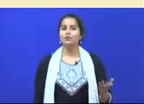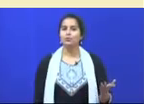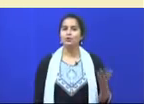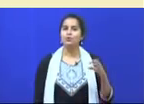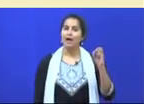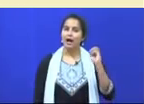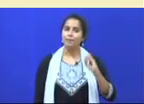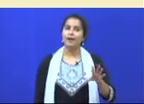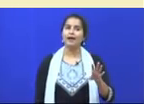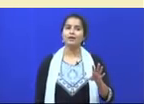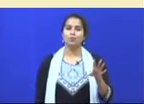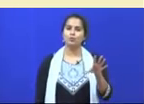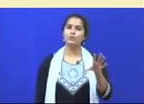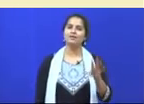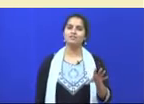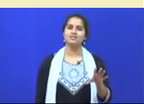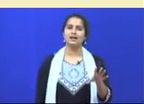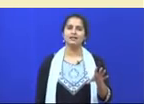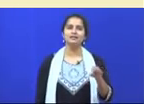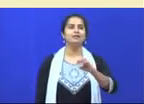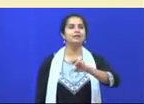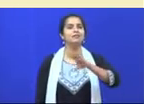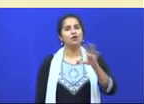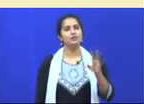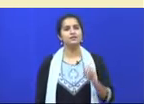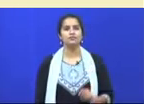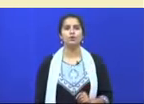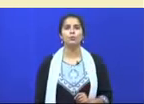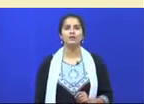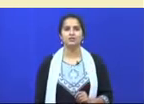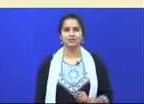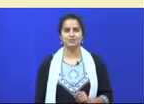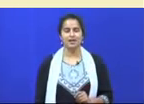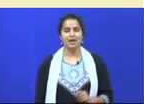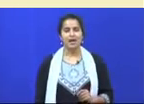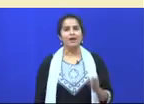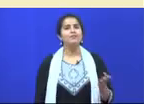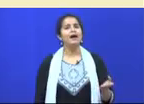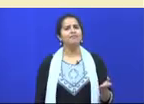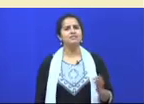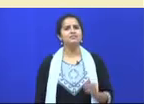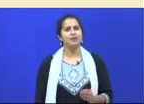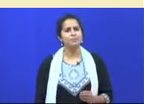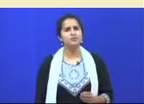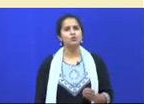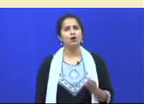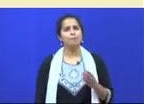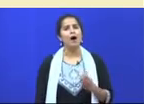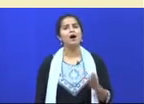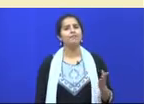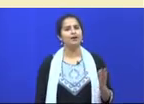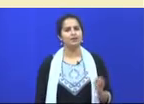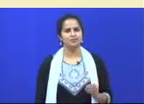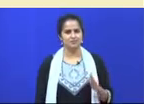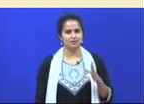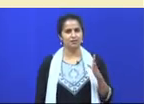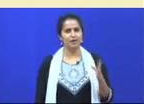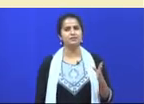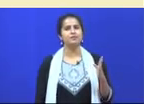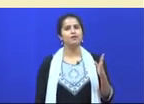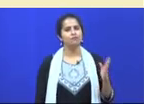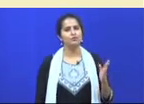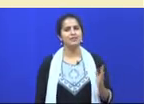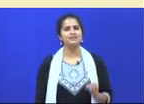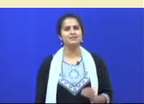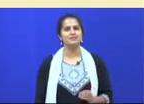Now I thought we could apply what we have just studied in the context of the Upanishads, and we have these famous mahavakyas, the